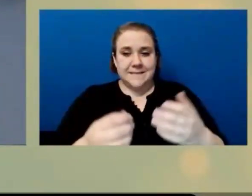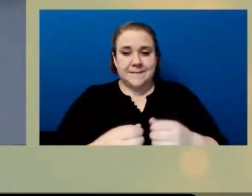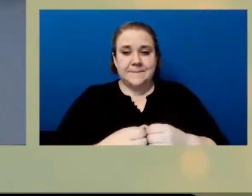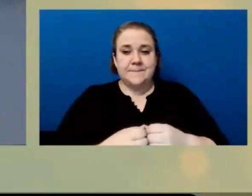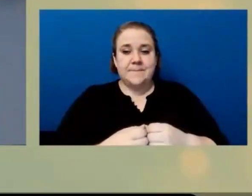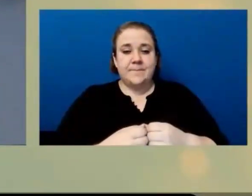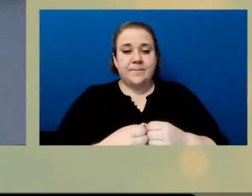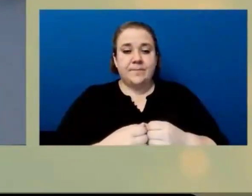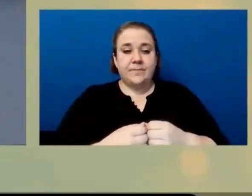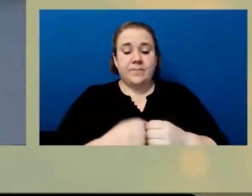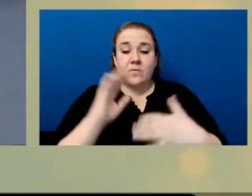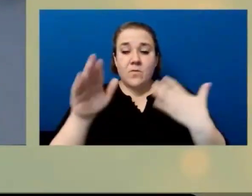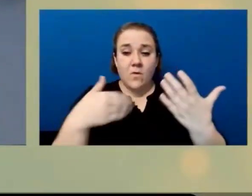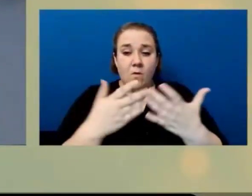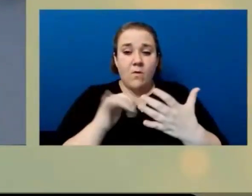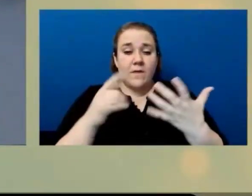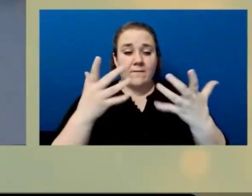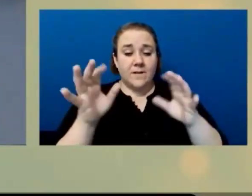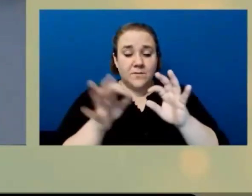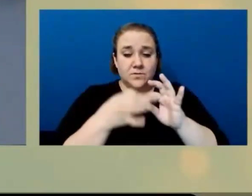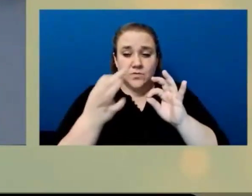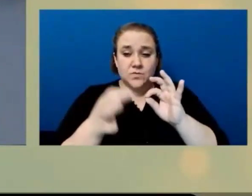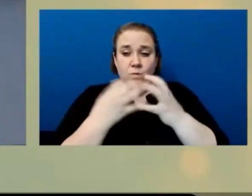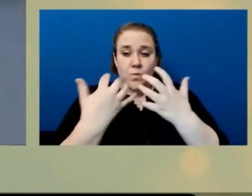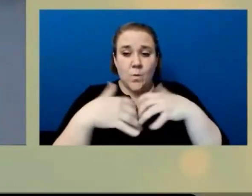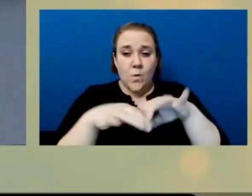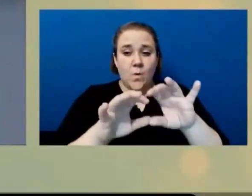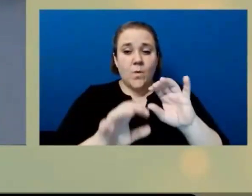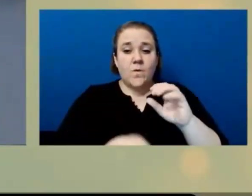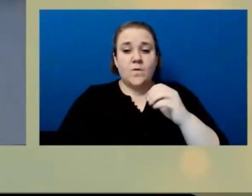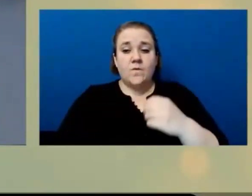at all that has been woven.